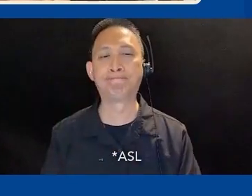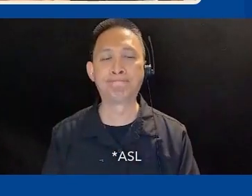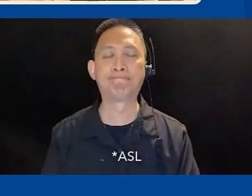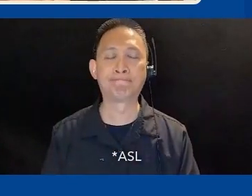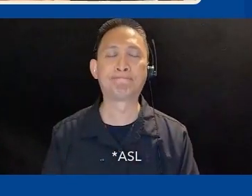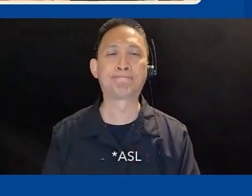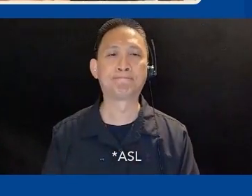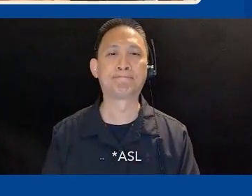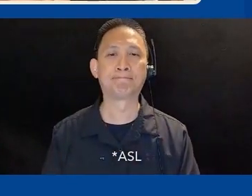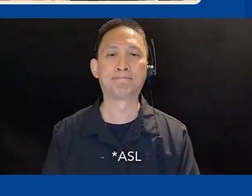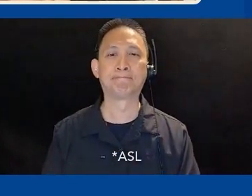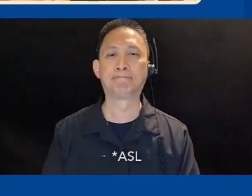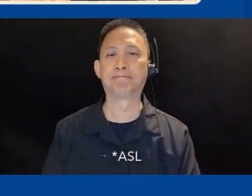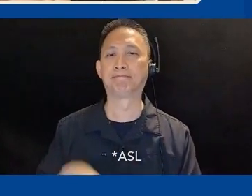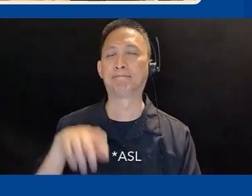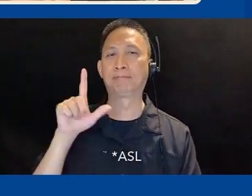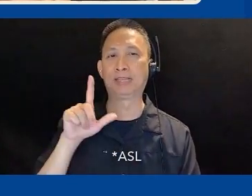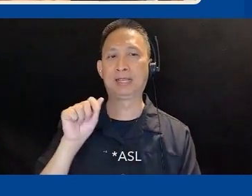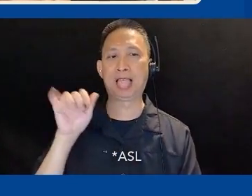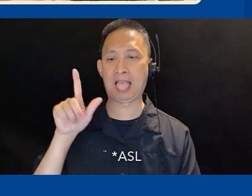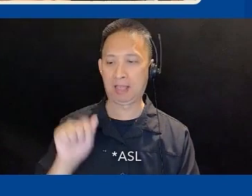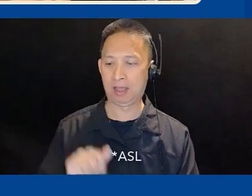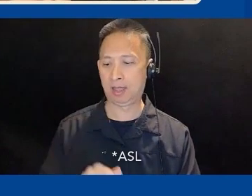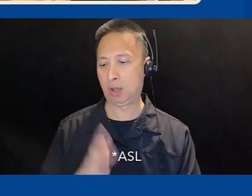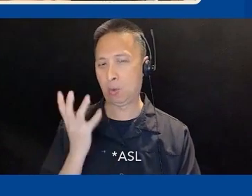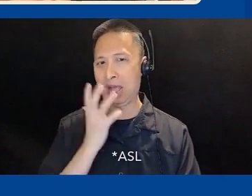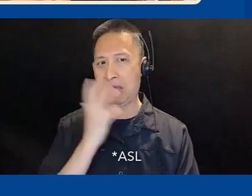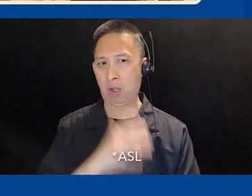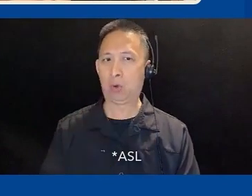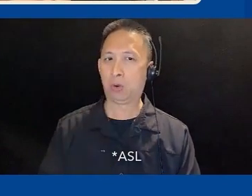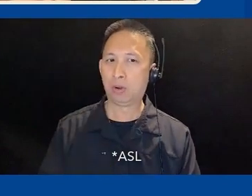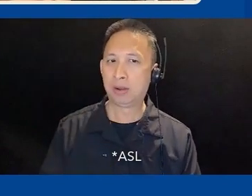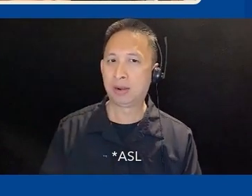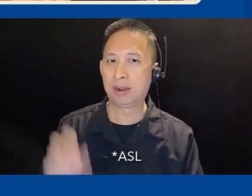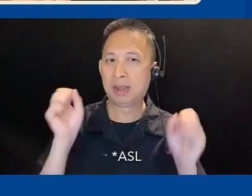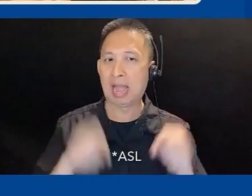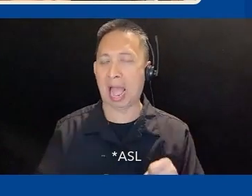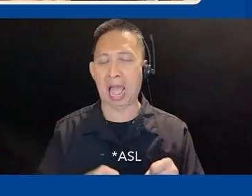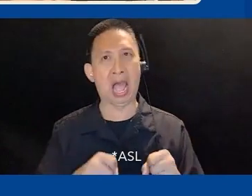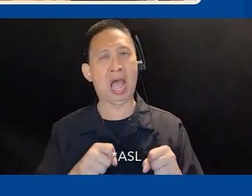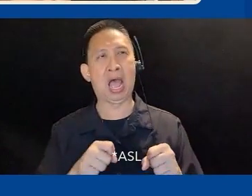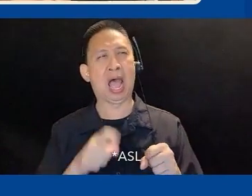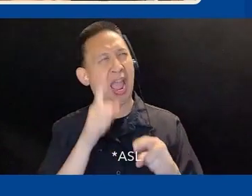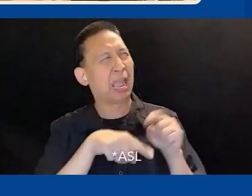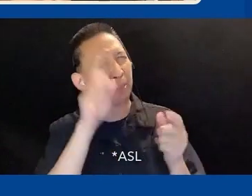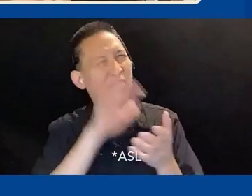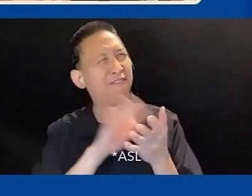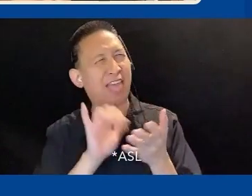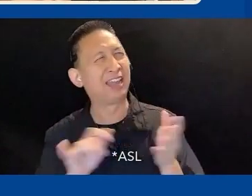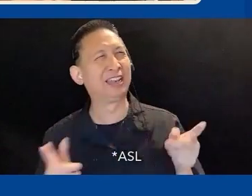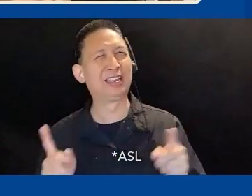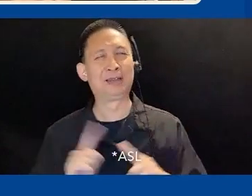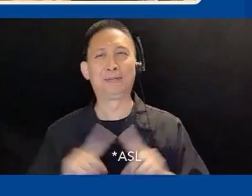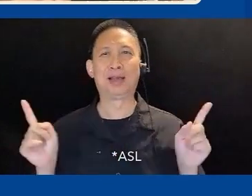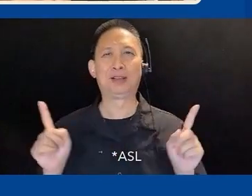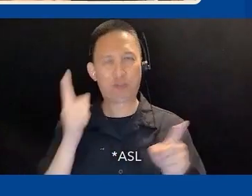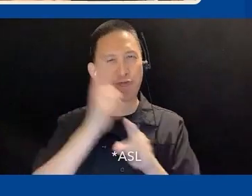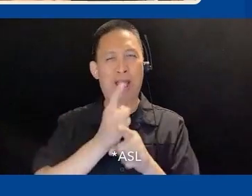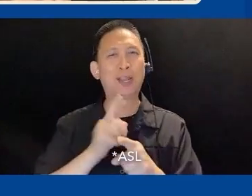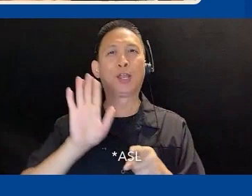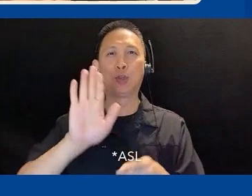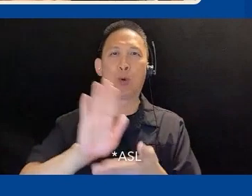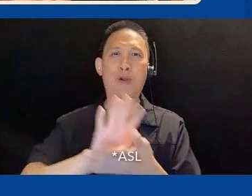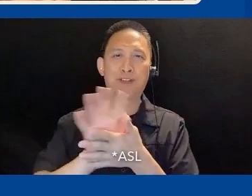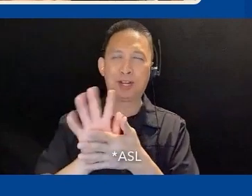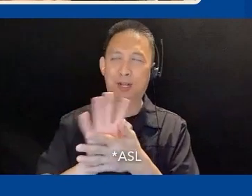Wow. I can believe, but also, yeah, just want to validate that your film doesn't have to be like digestible to